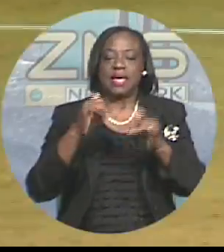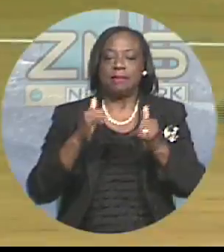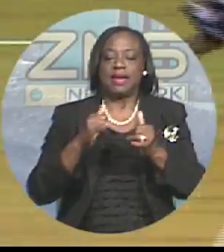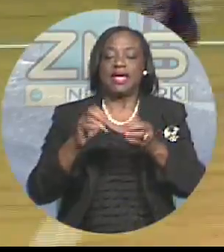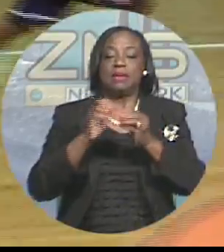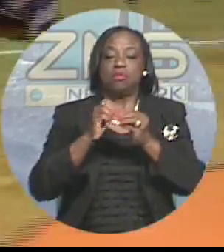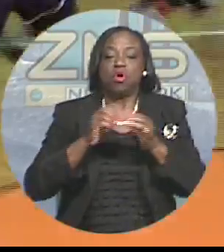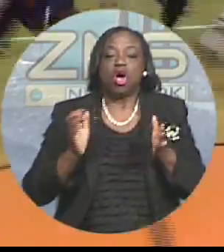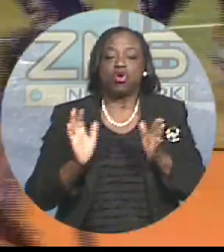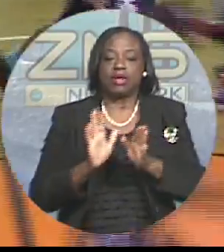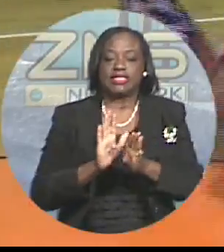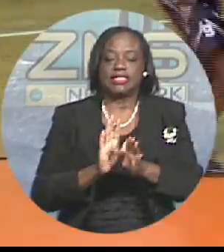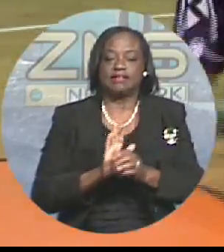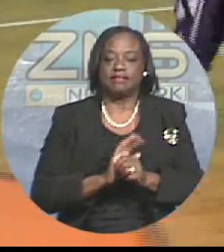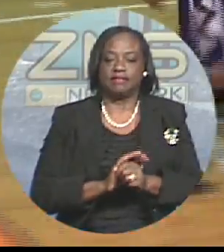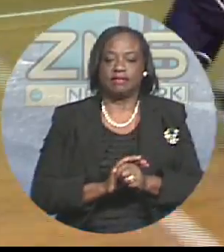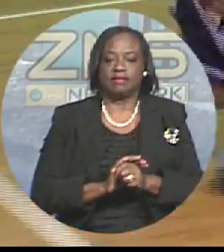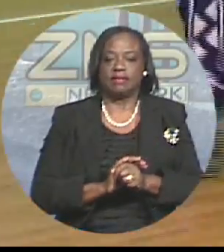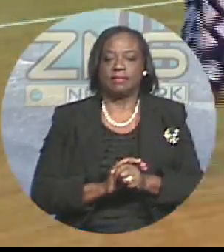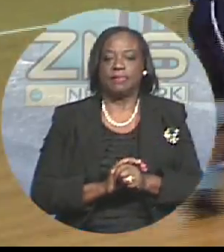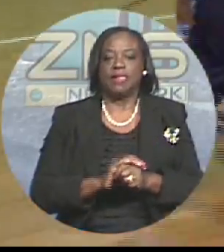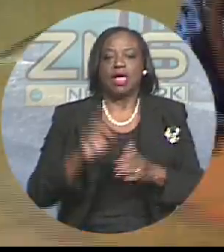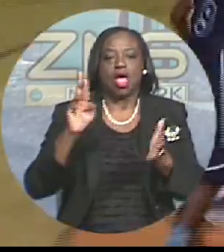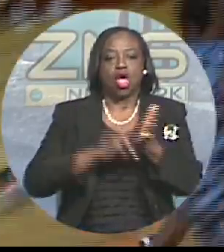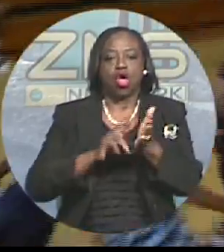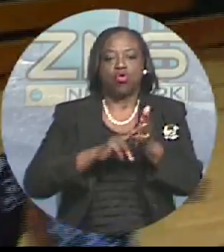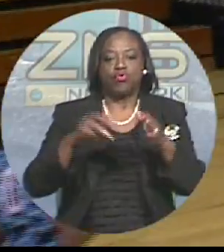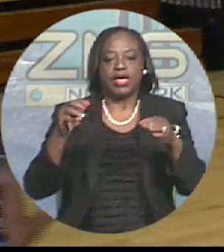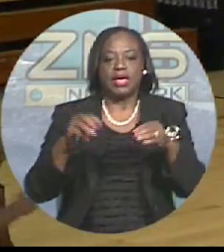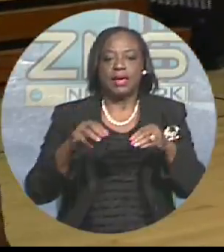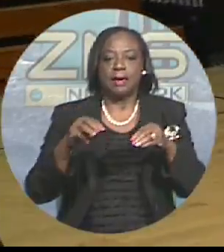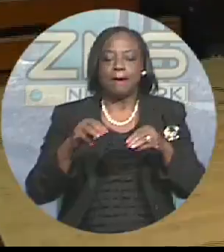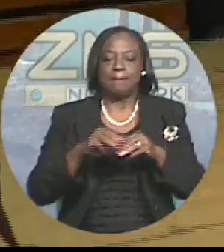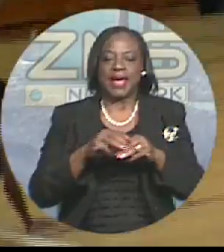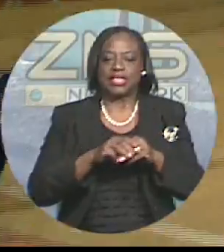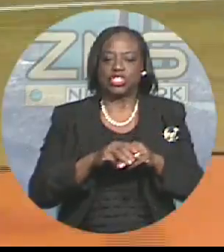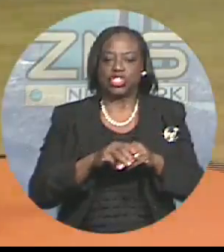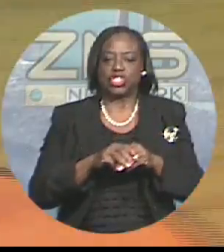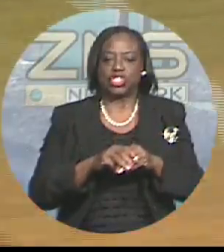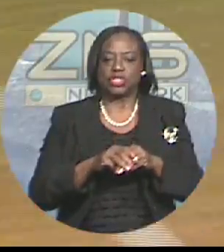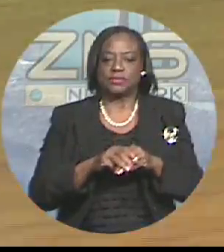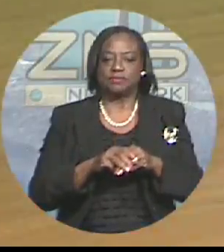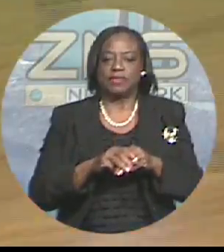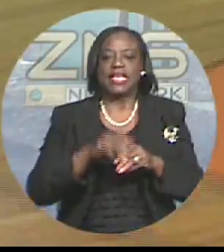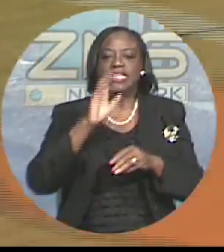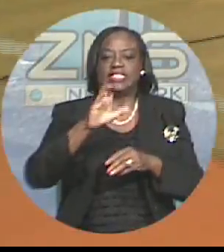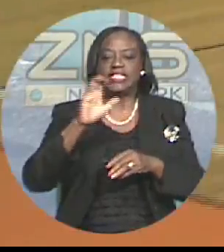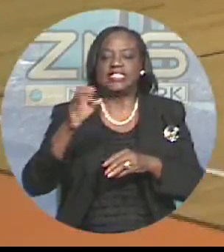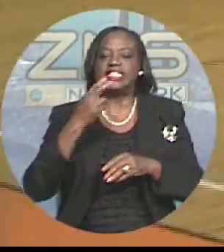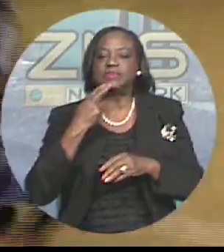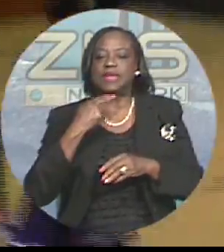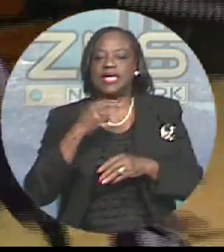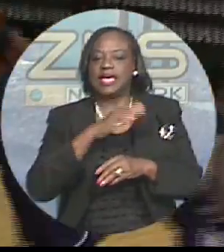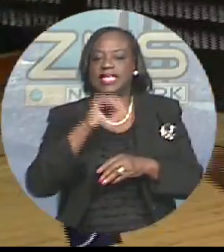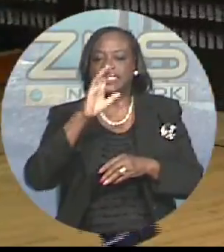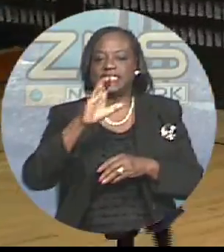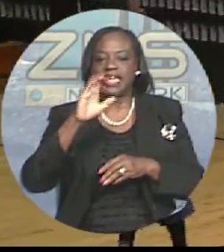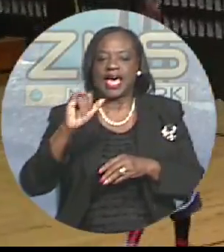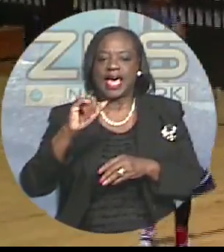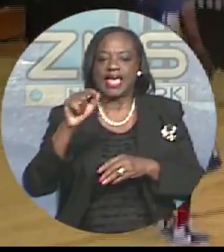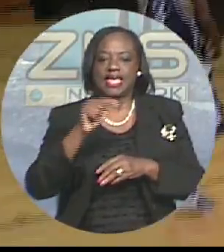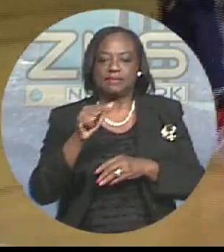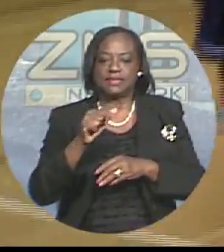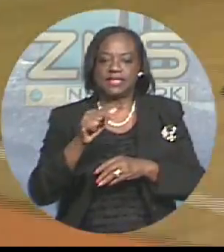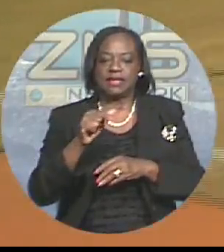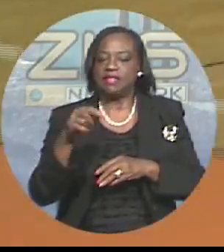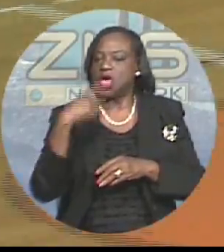do. In the feature game, a rematch of the government school playoffs in which the CC Sweeting Cobras handed the C.I. Gibson Rattlers their